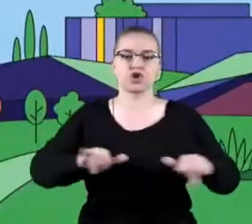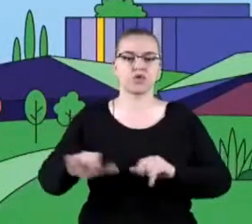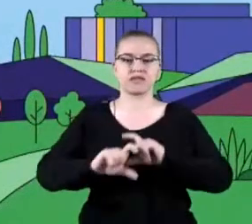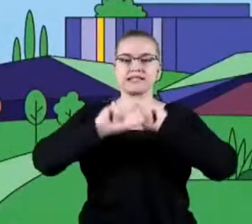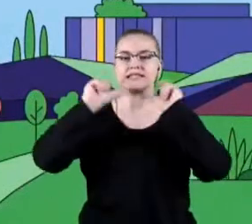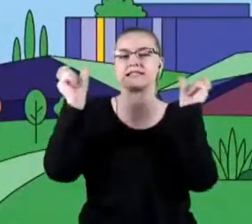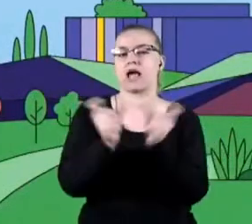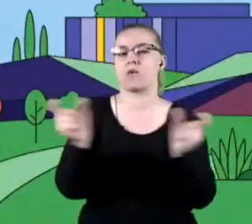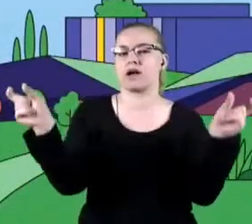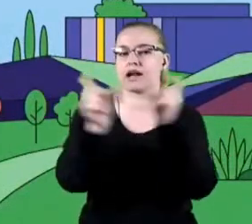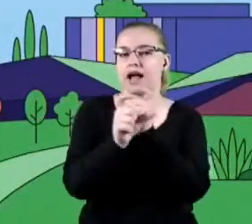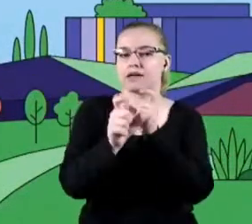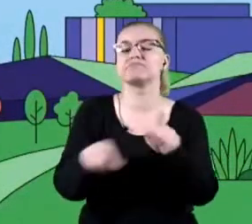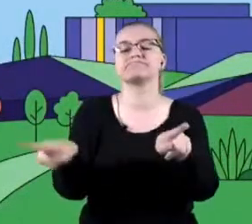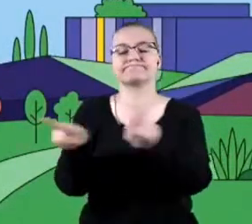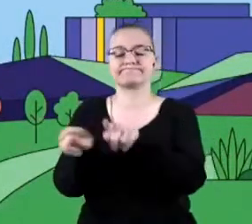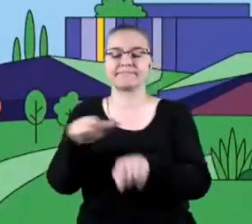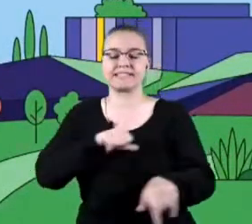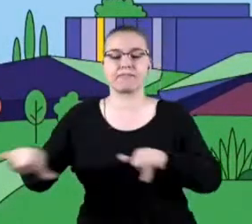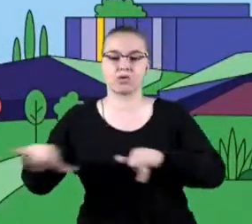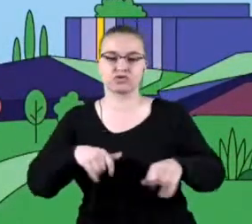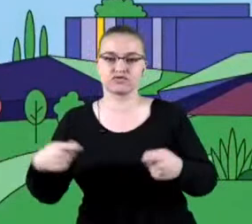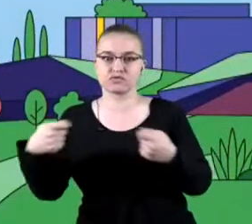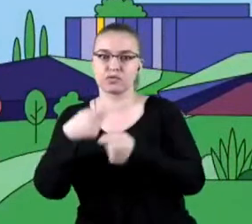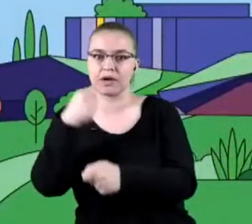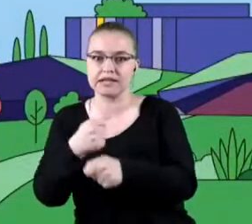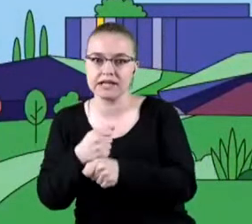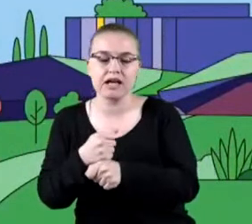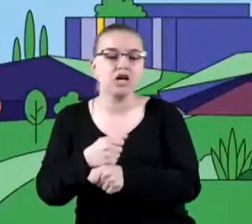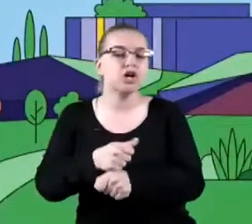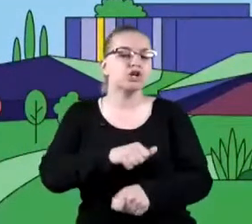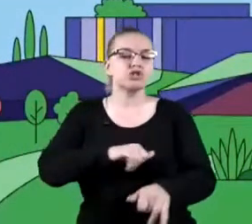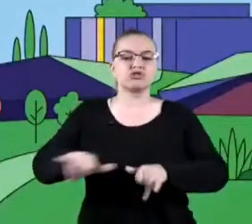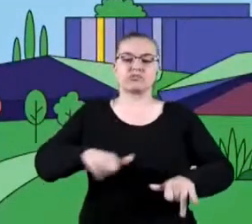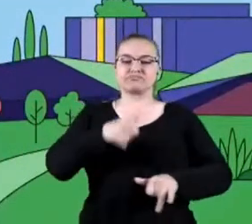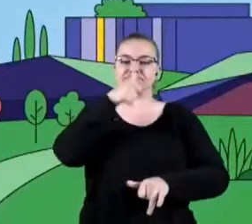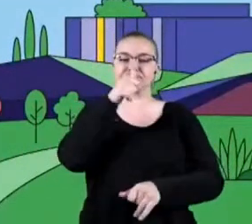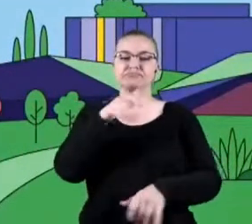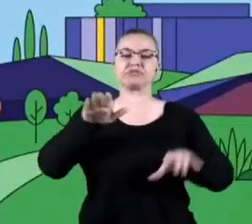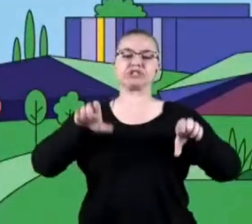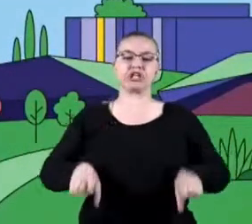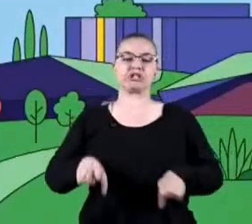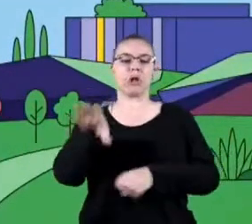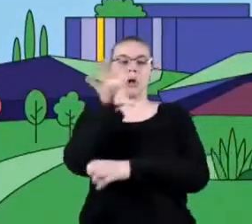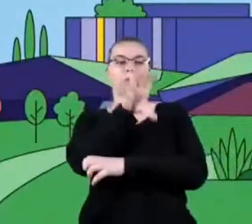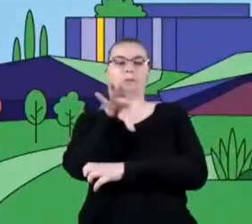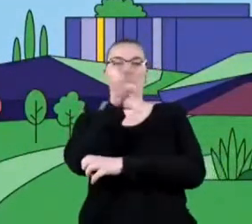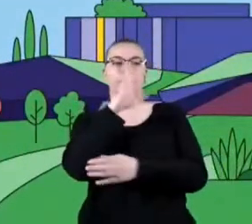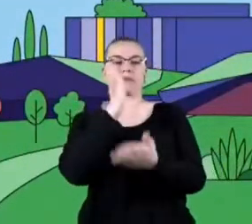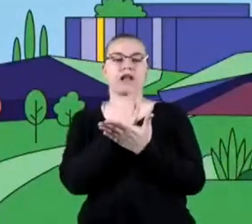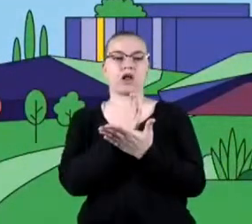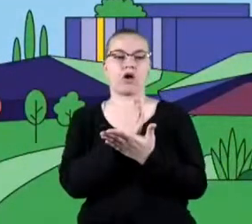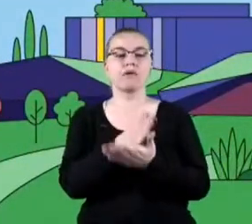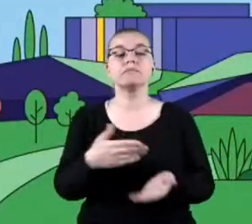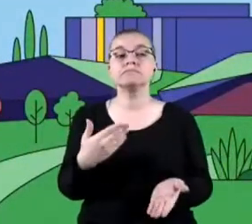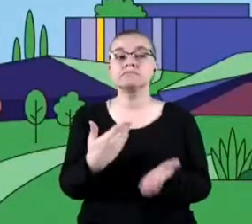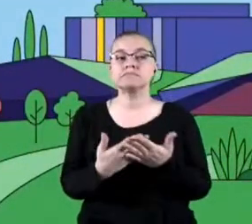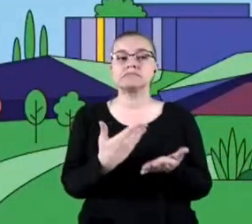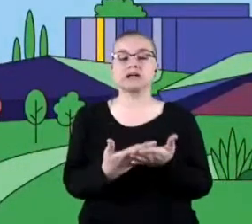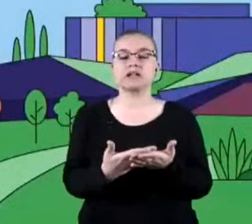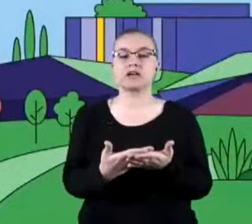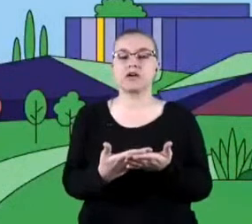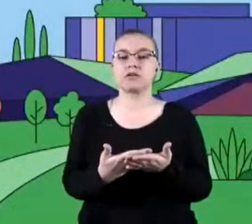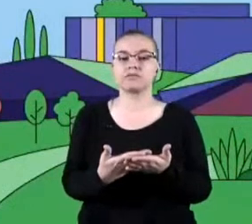At the same time, the state government cannot just sit and watch. So the Selangor state, where my city